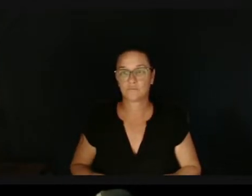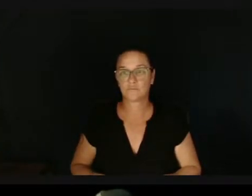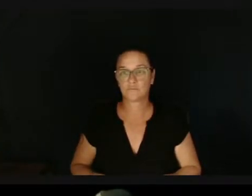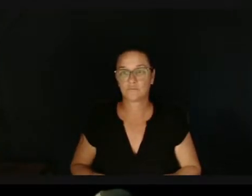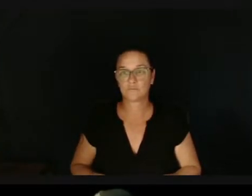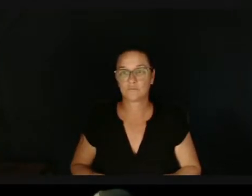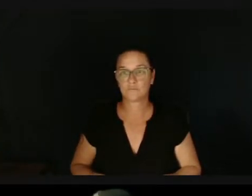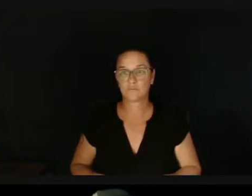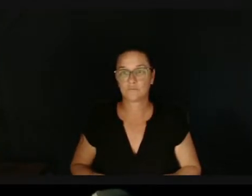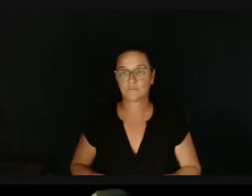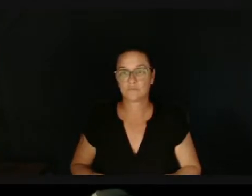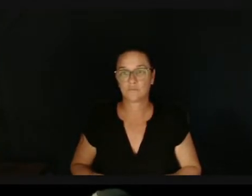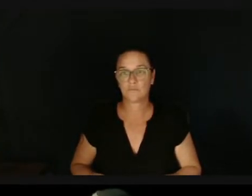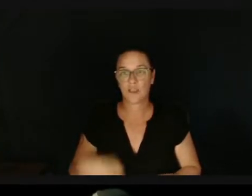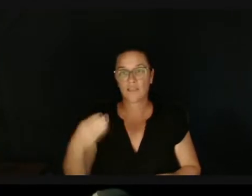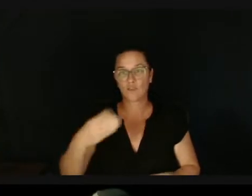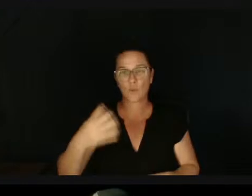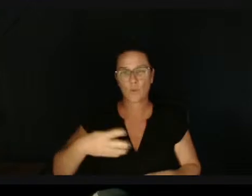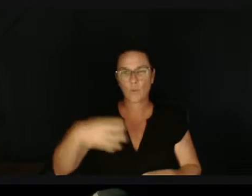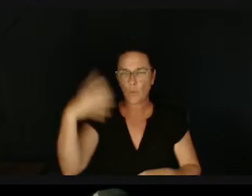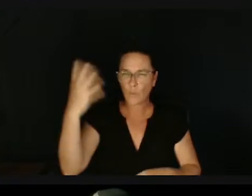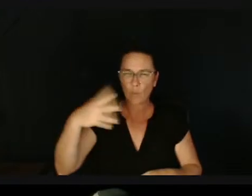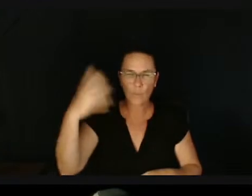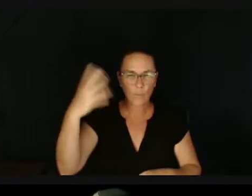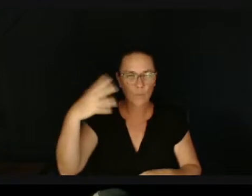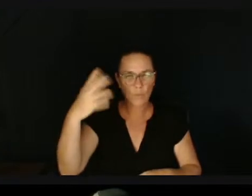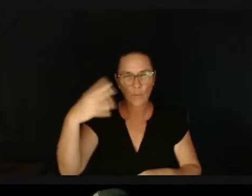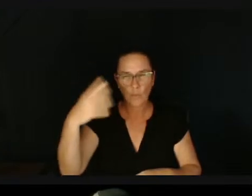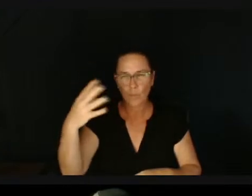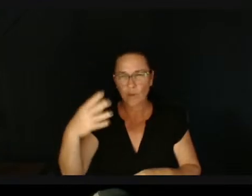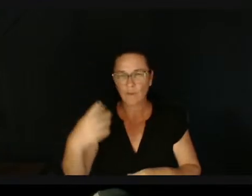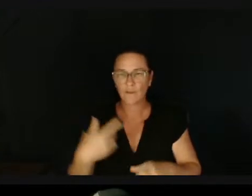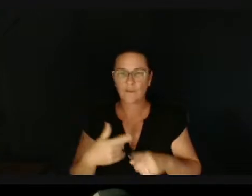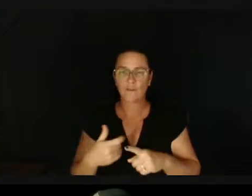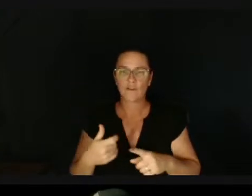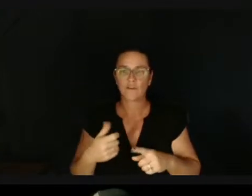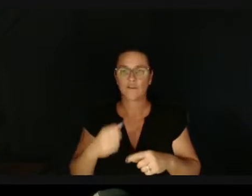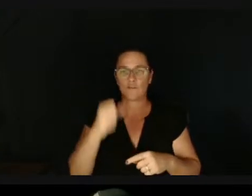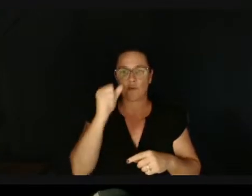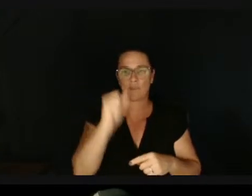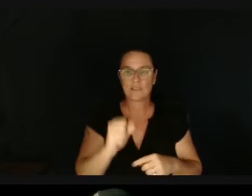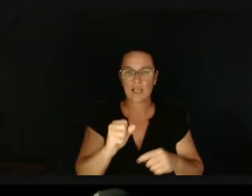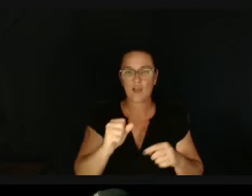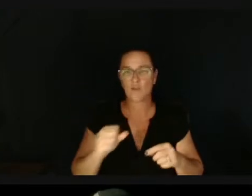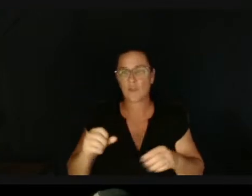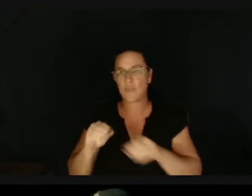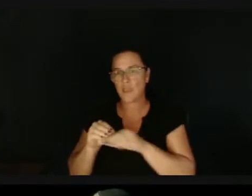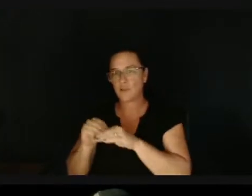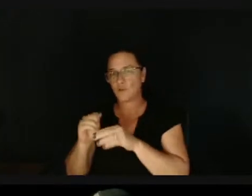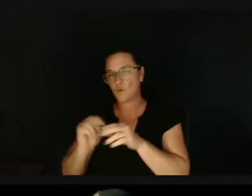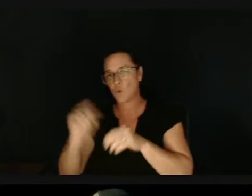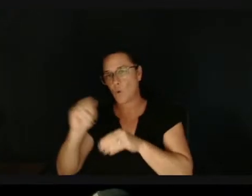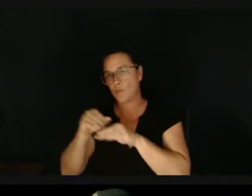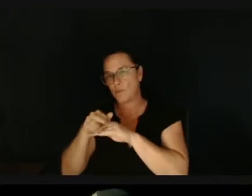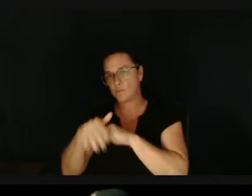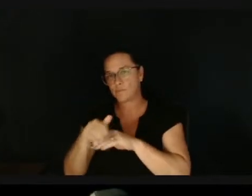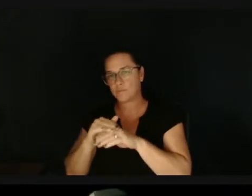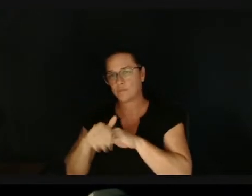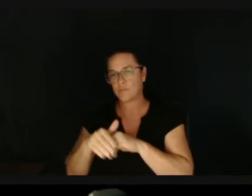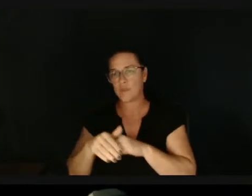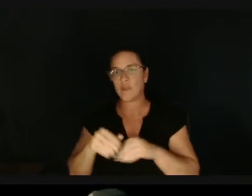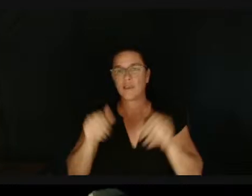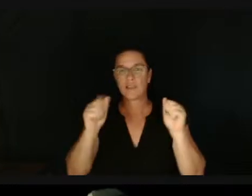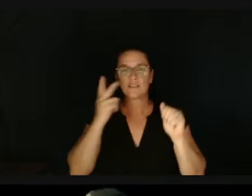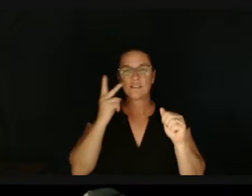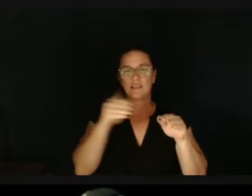there is that high fountain, low level activity from the north vent, or river of lava coming up and around.